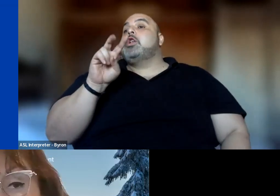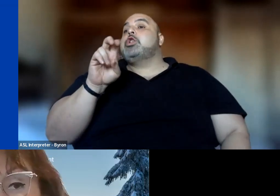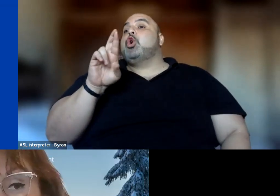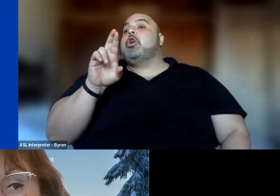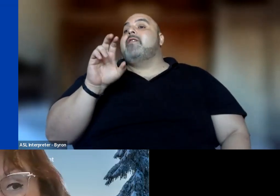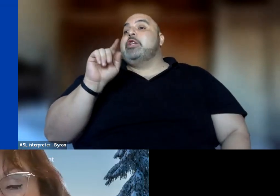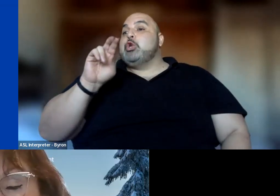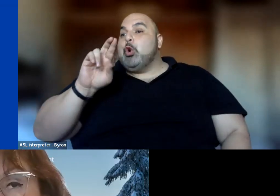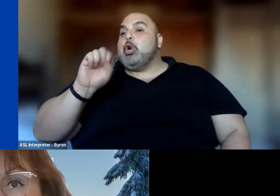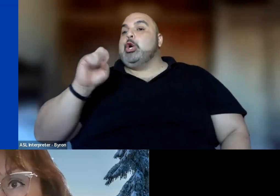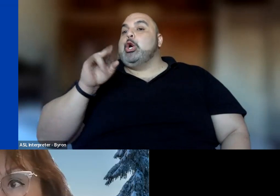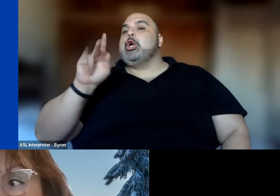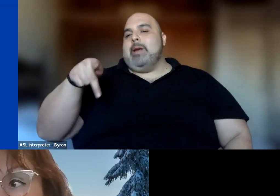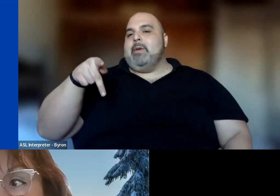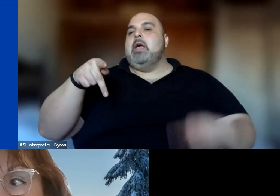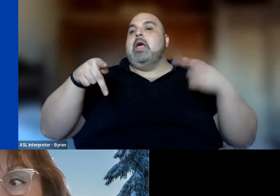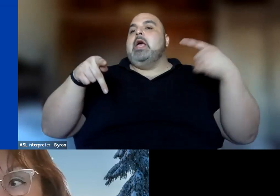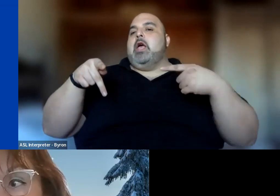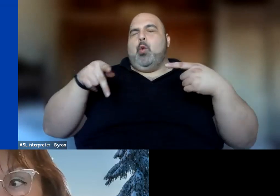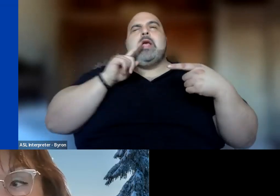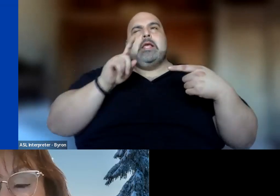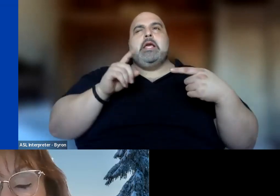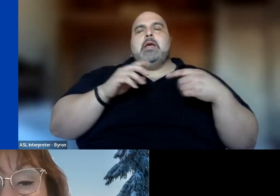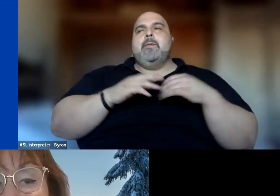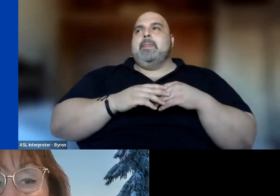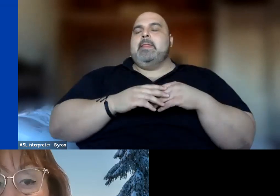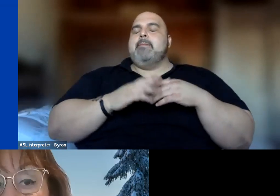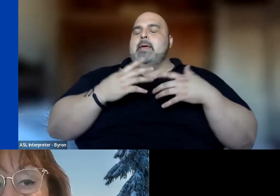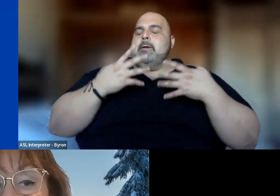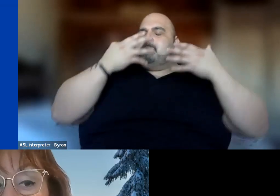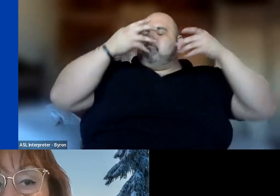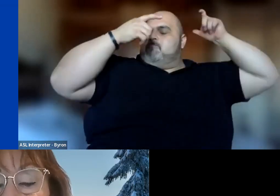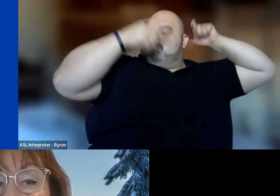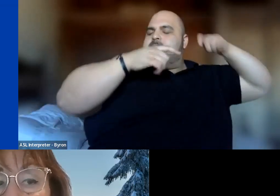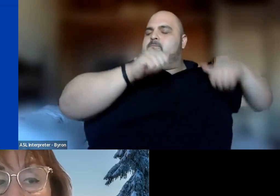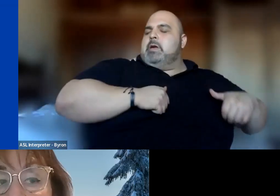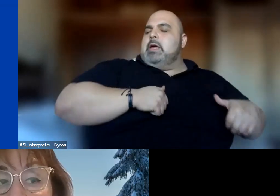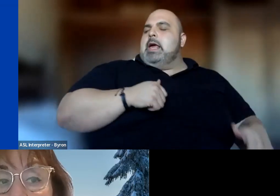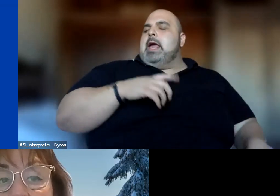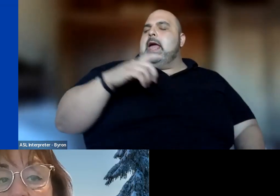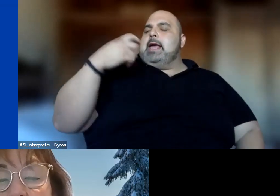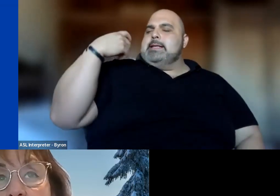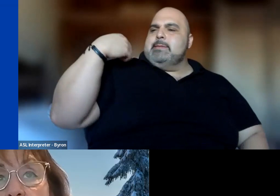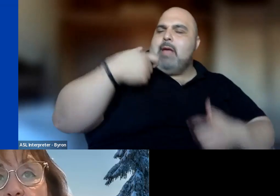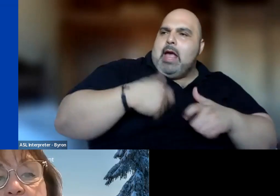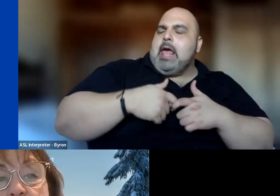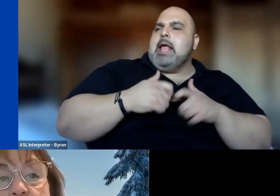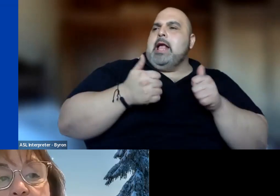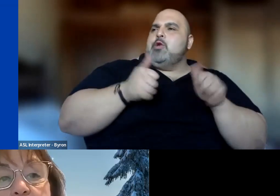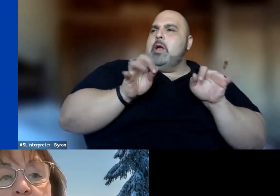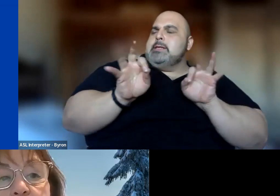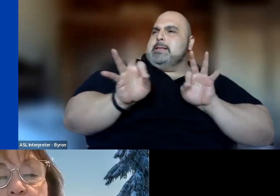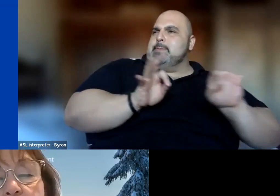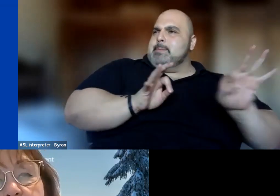speaking from the perspective of somebody who is Hispanic and trying to explain